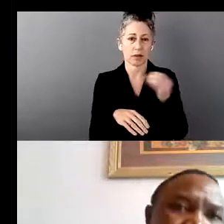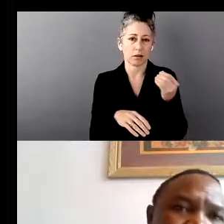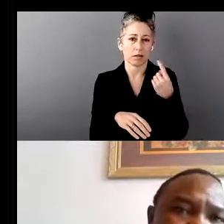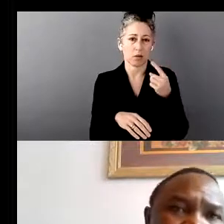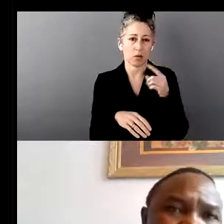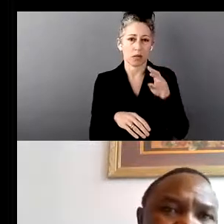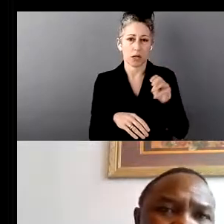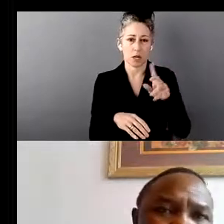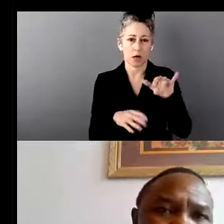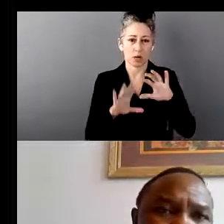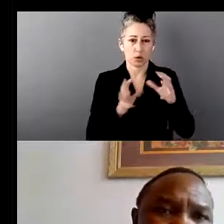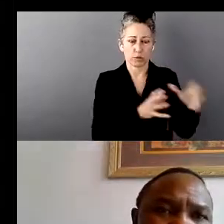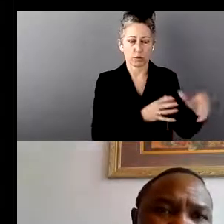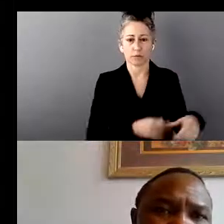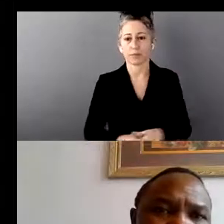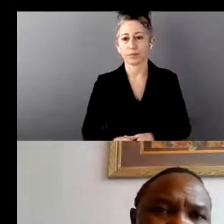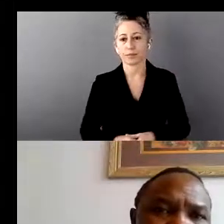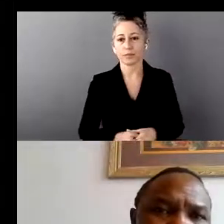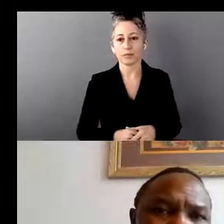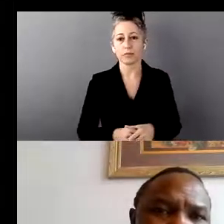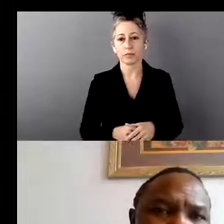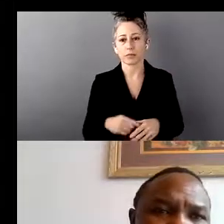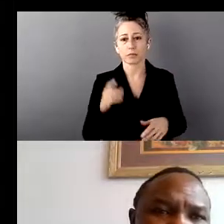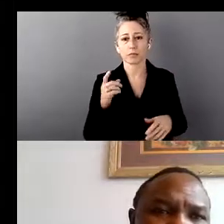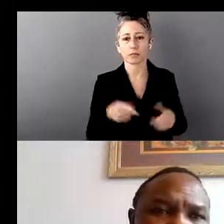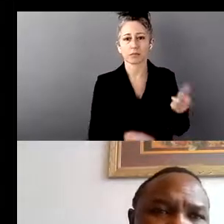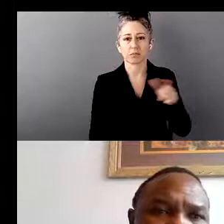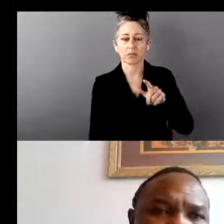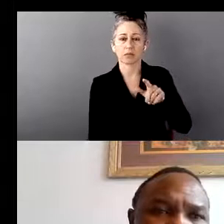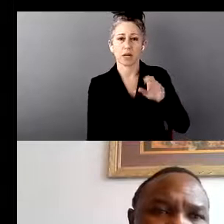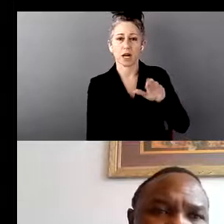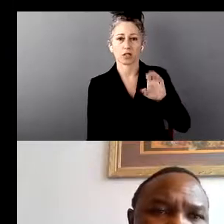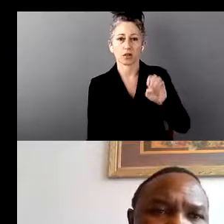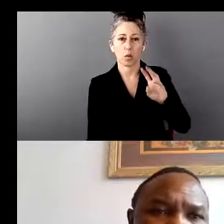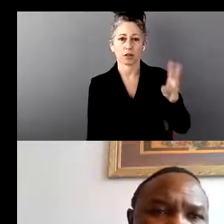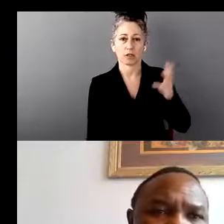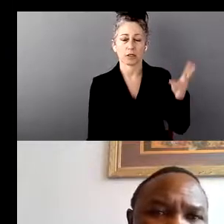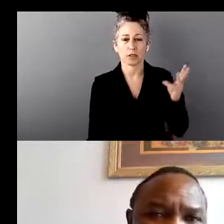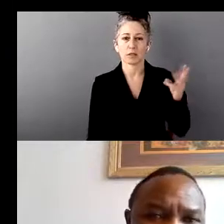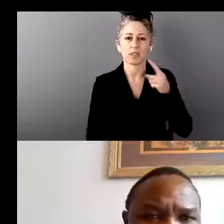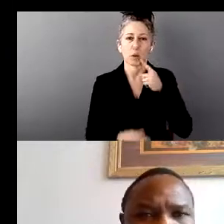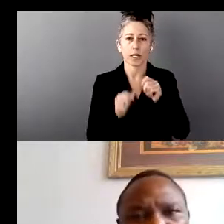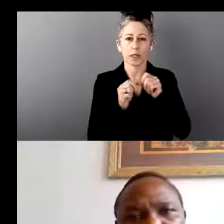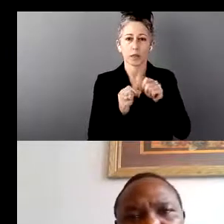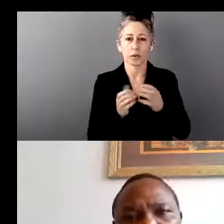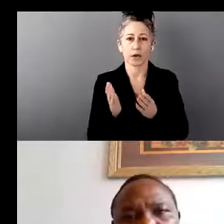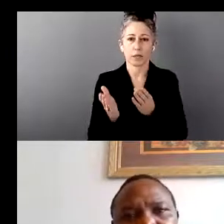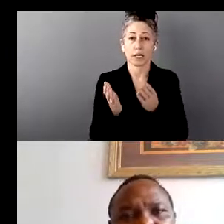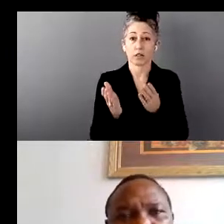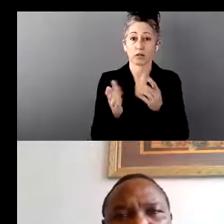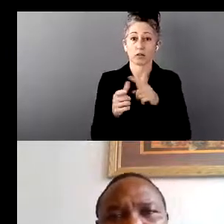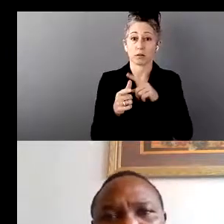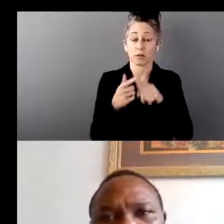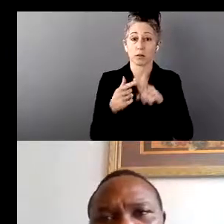Mm-hmm. So continuing with the recommendations of addressing the